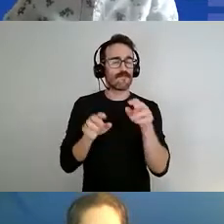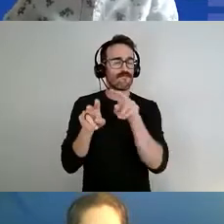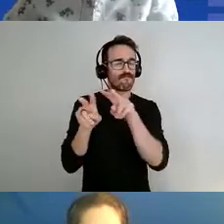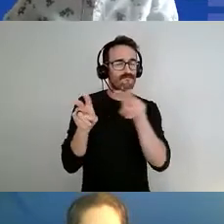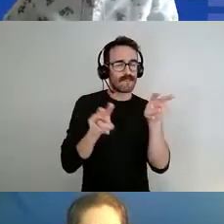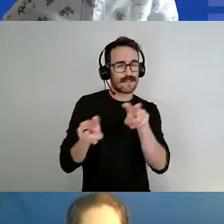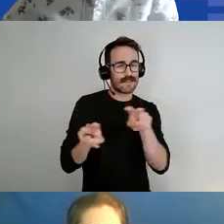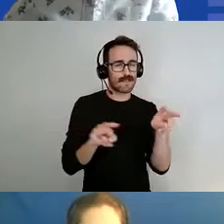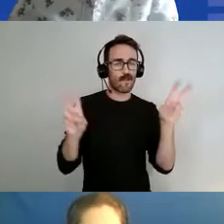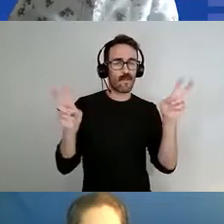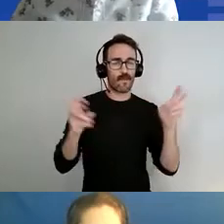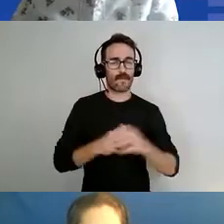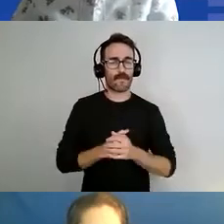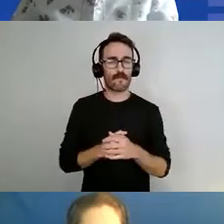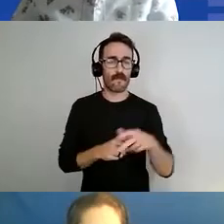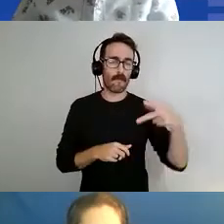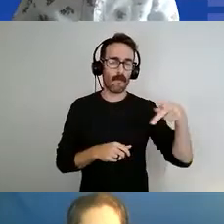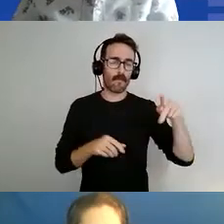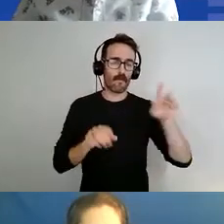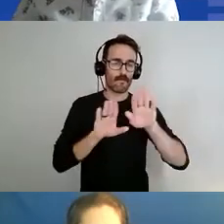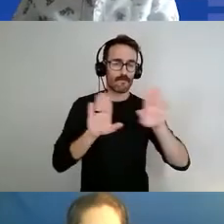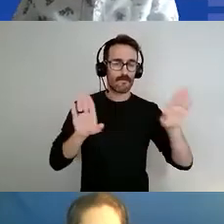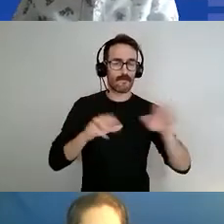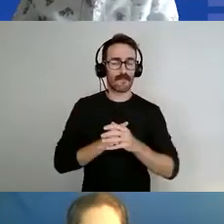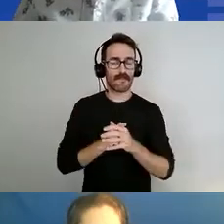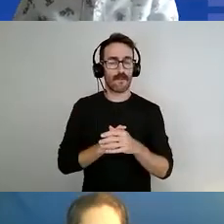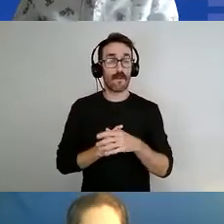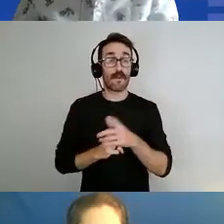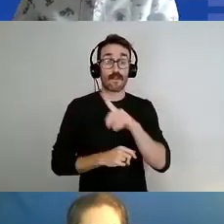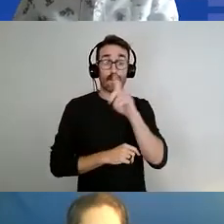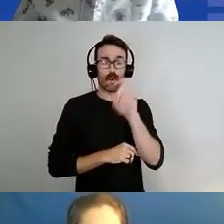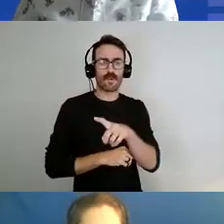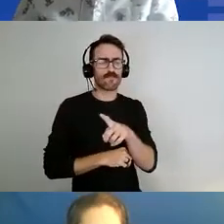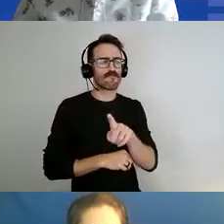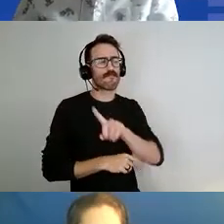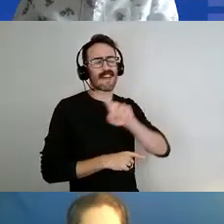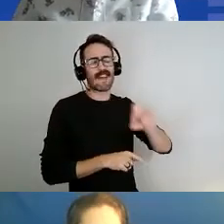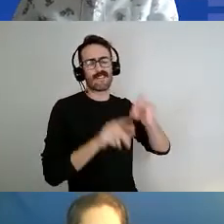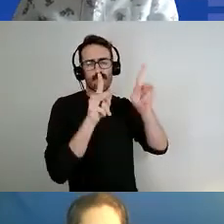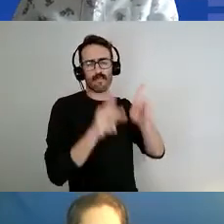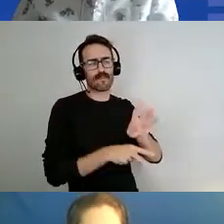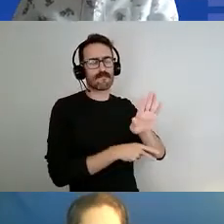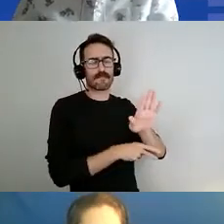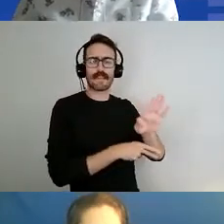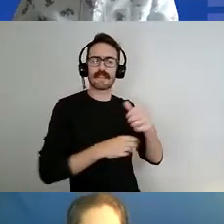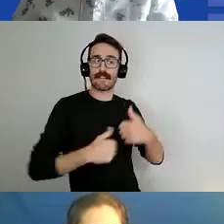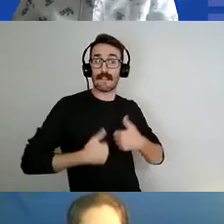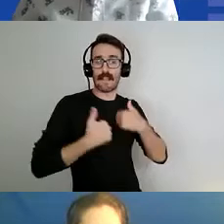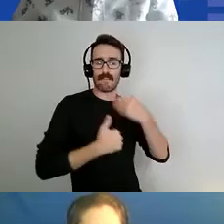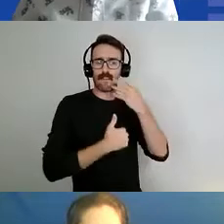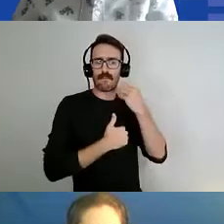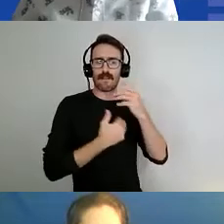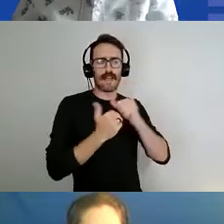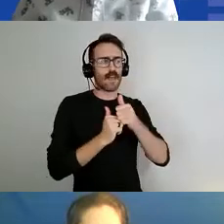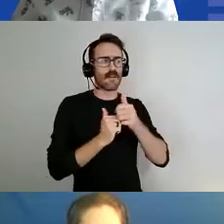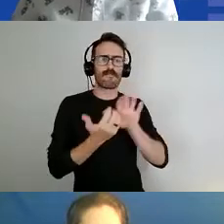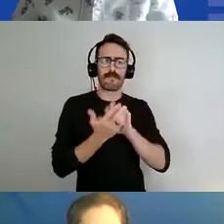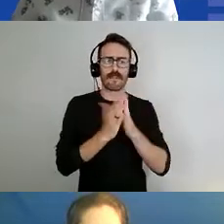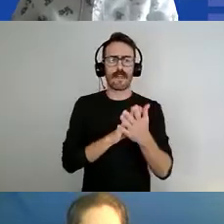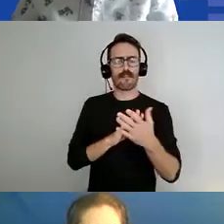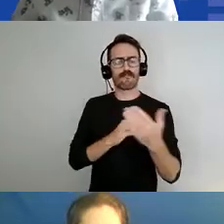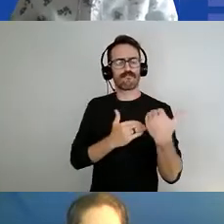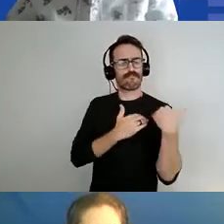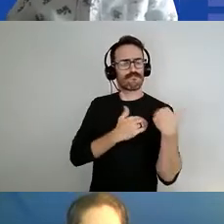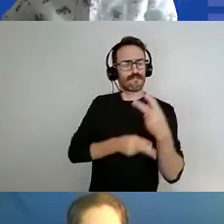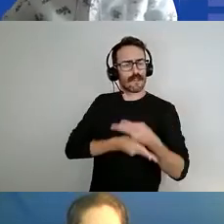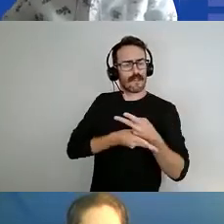extended quote. So responding to a question about how he had drawn on past life experiences towards his current caring role,